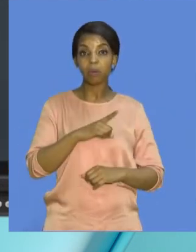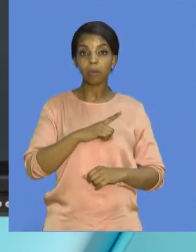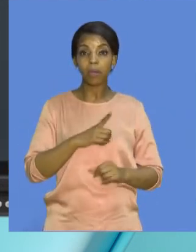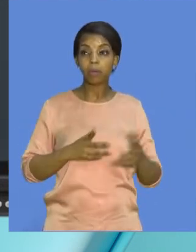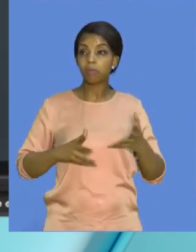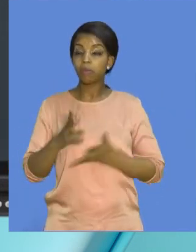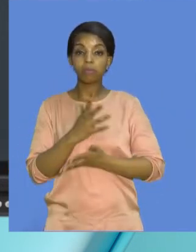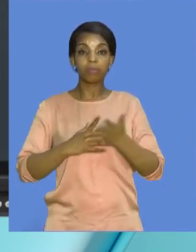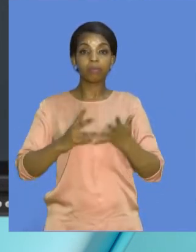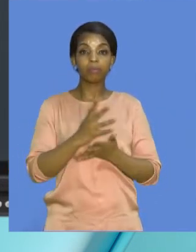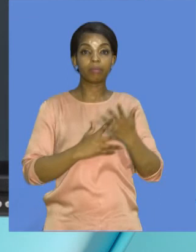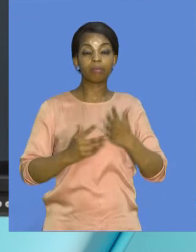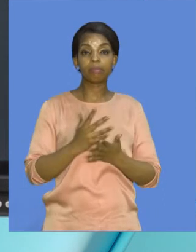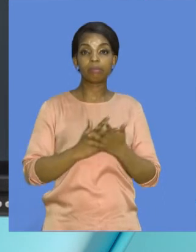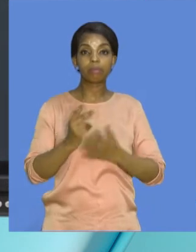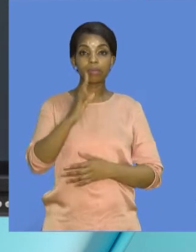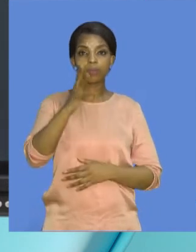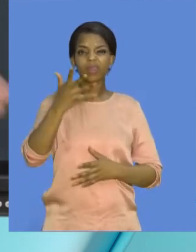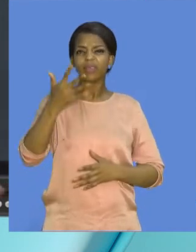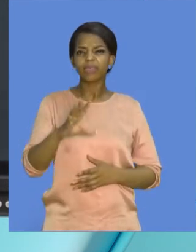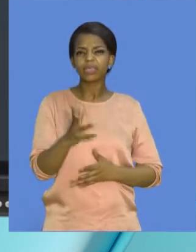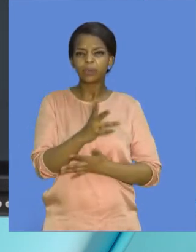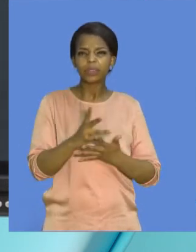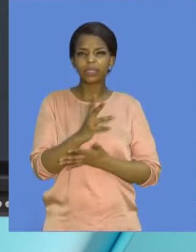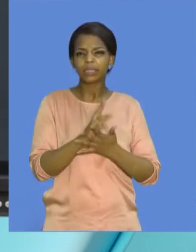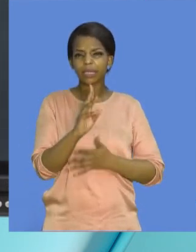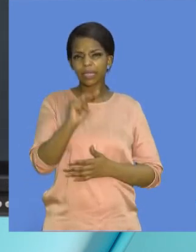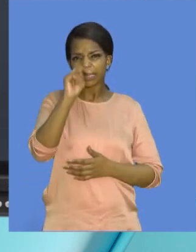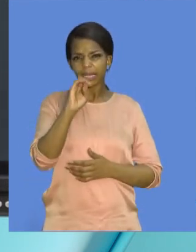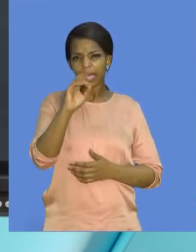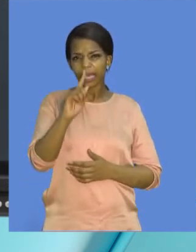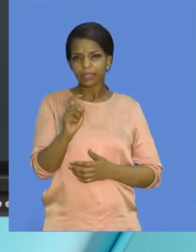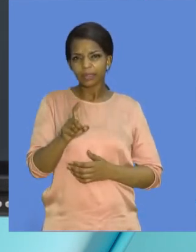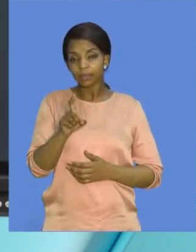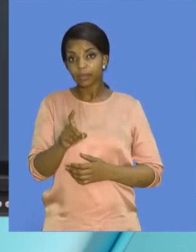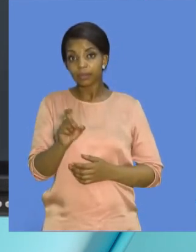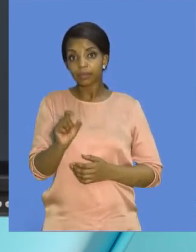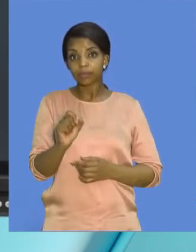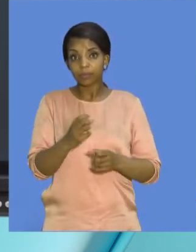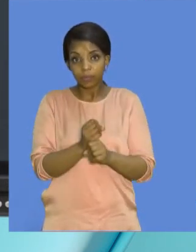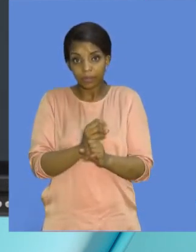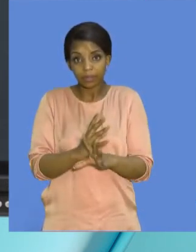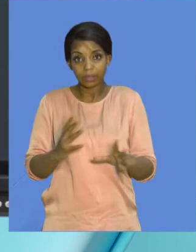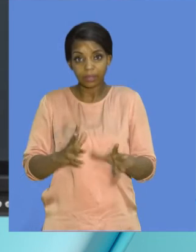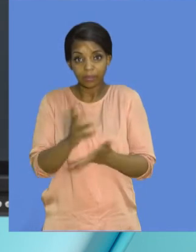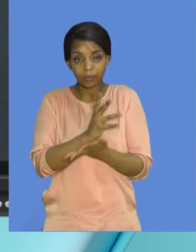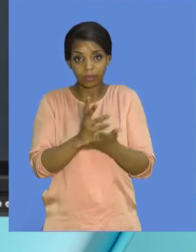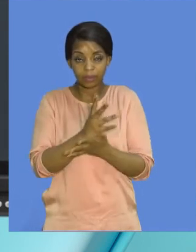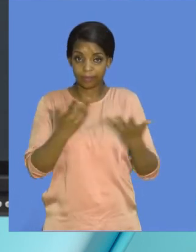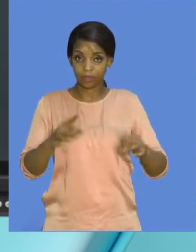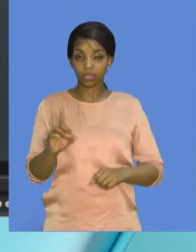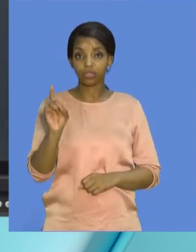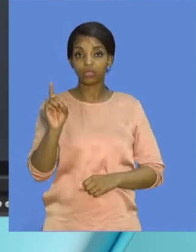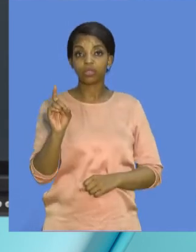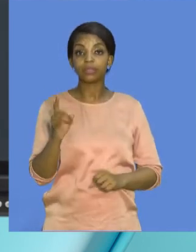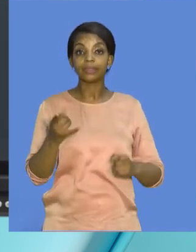about the net force. We've spoken about the net electrostatic force, for argument's sake, when we started our first segment. But now we're